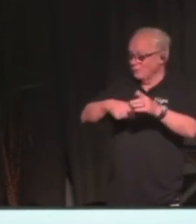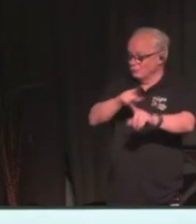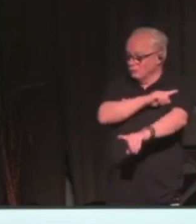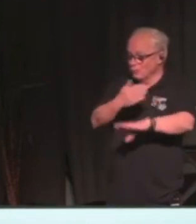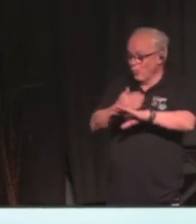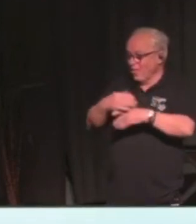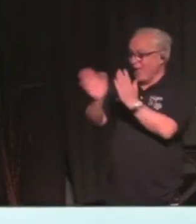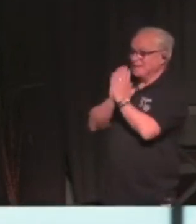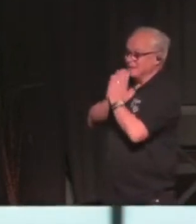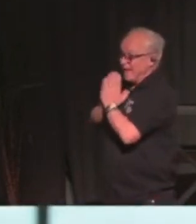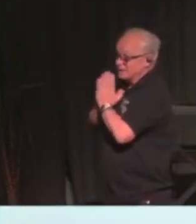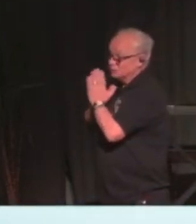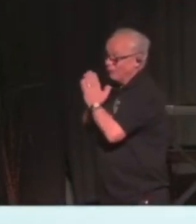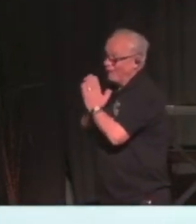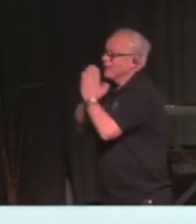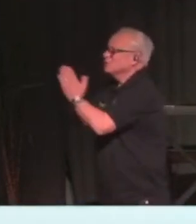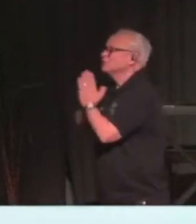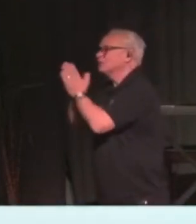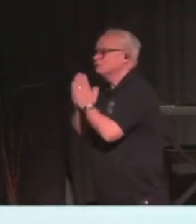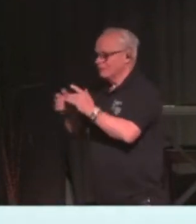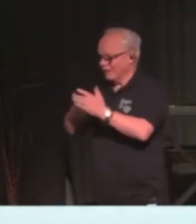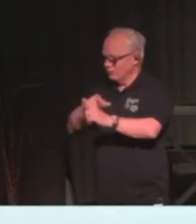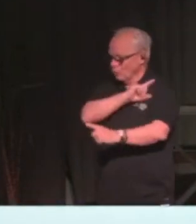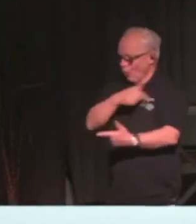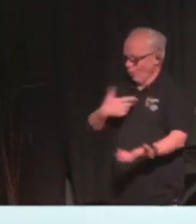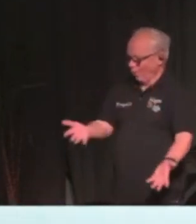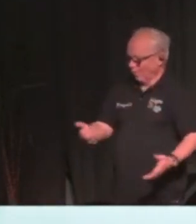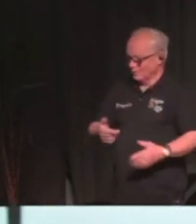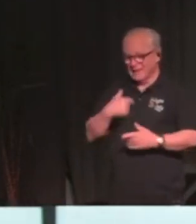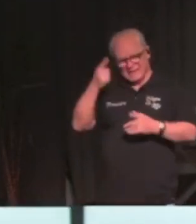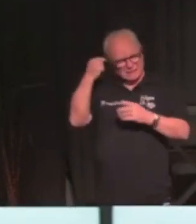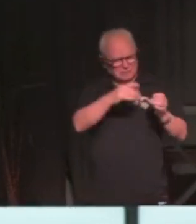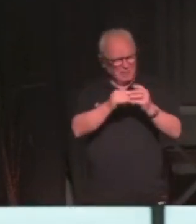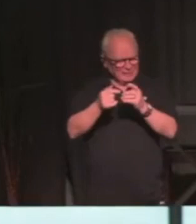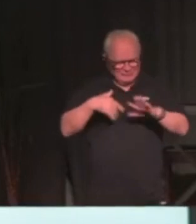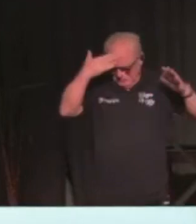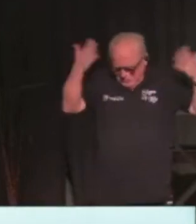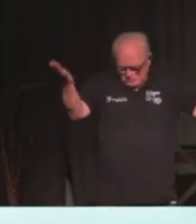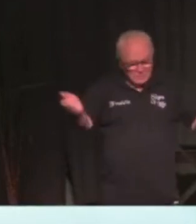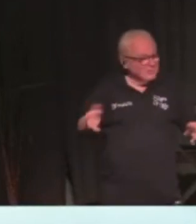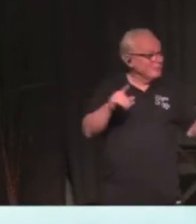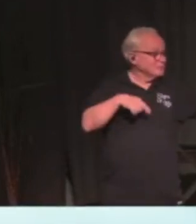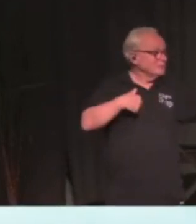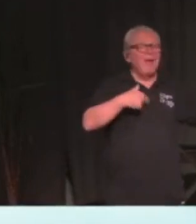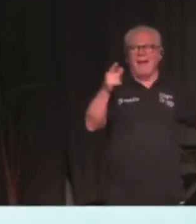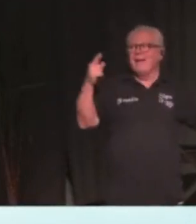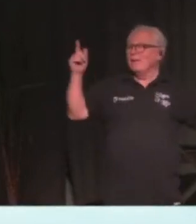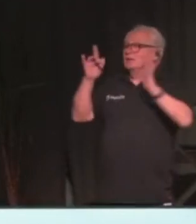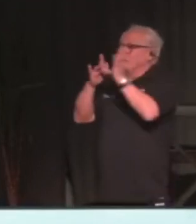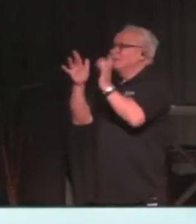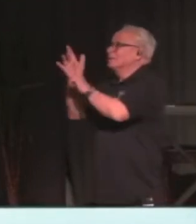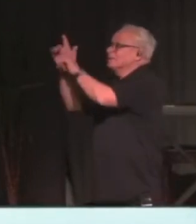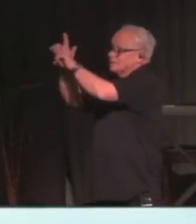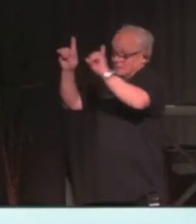Do you want me to spell that for you? Because I couldn't. All right, I had to ask Lorraine how you spell that this morning. But look, so he came to